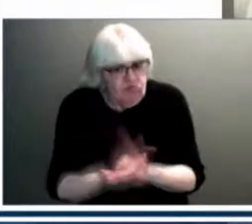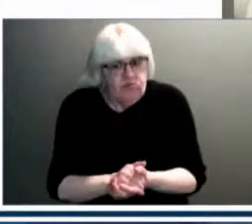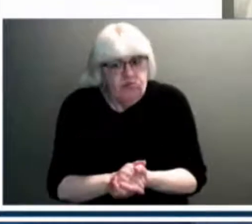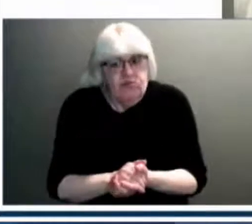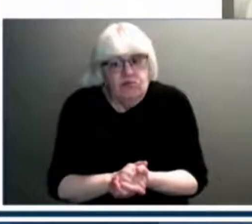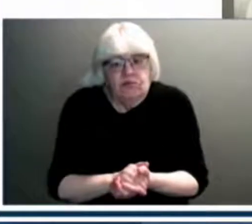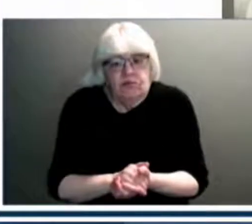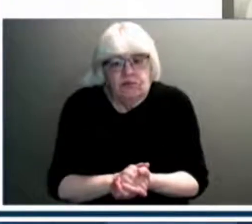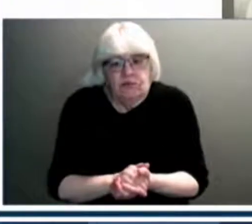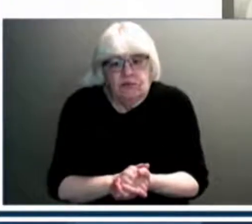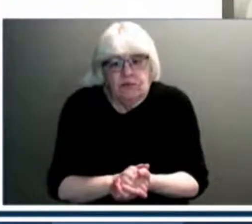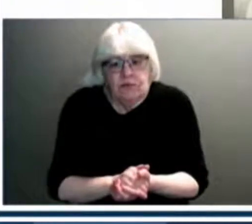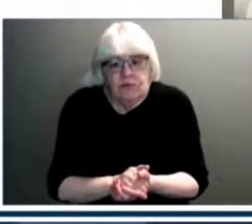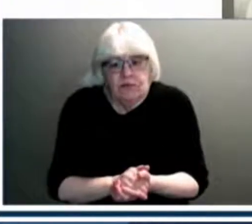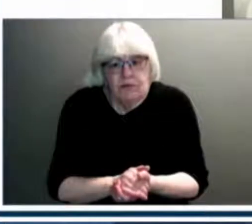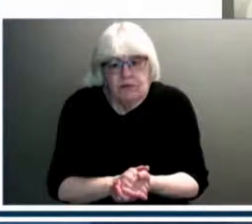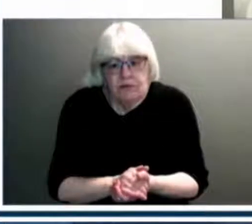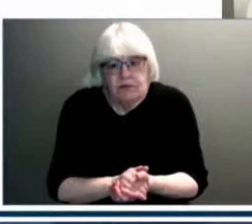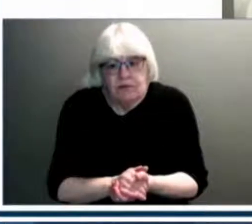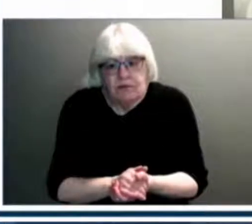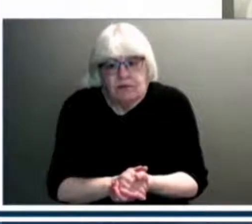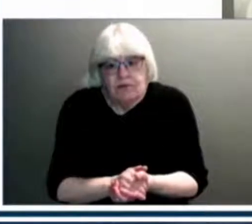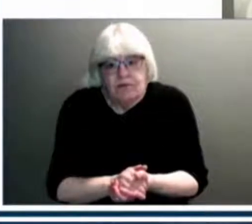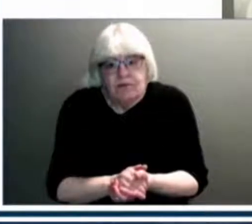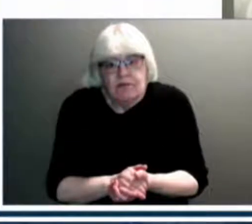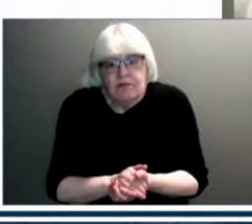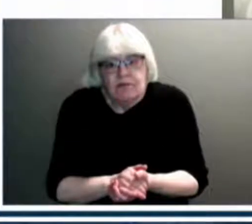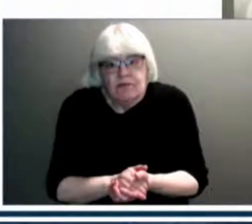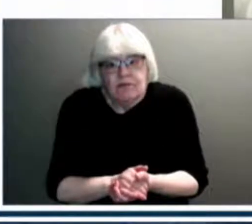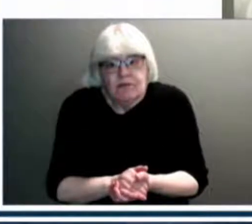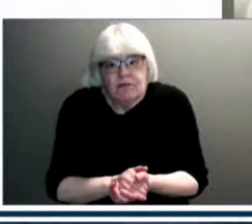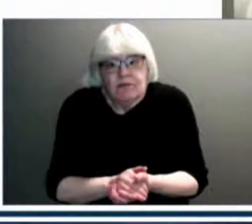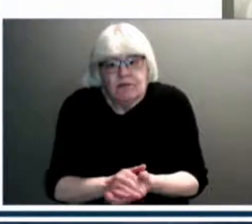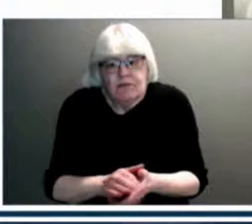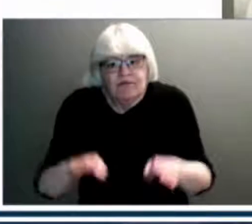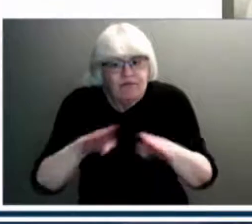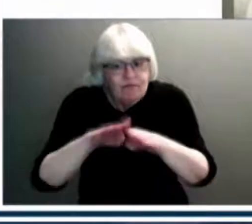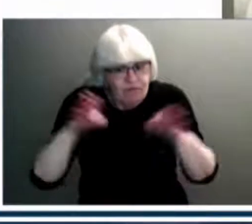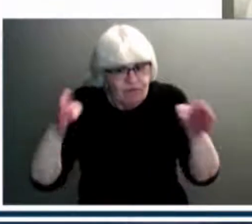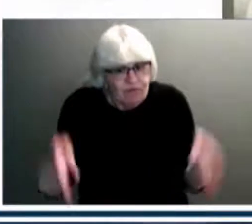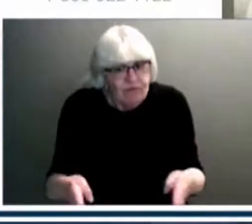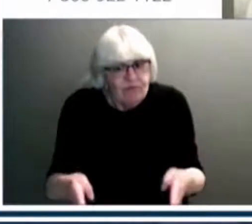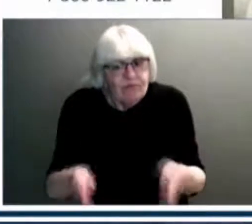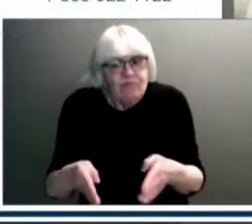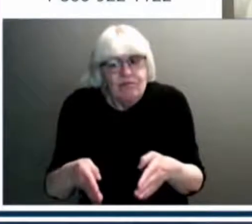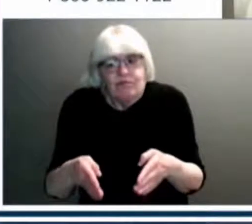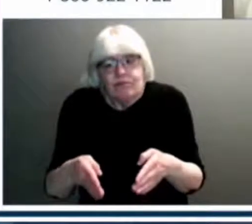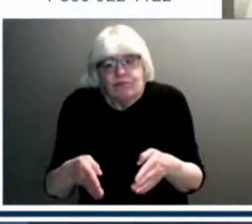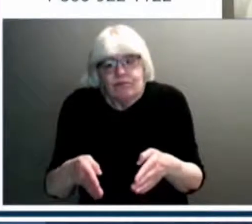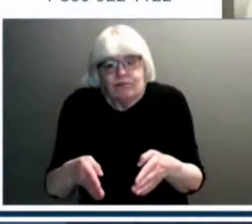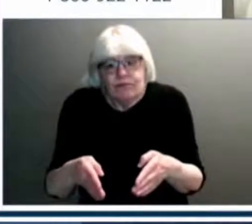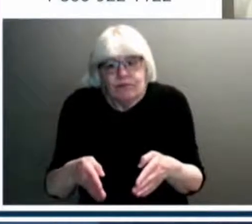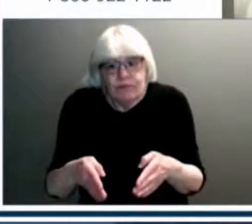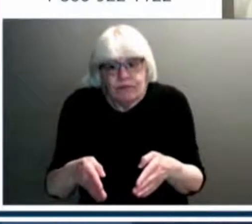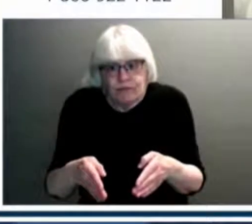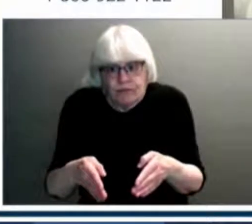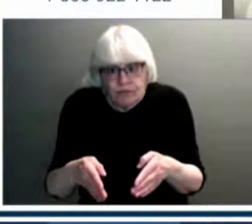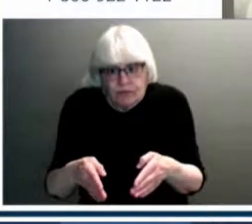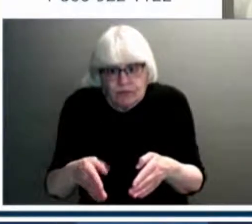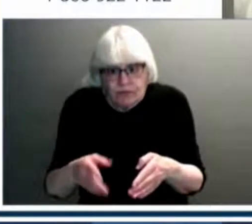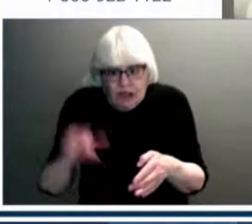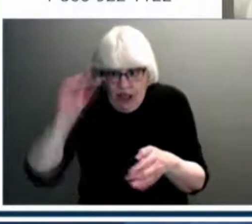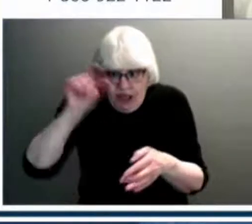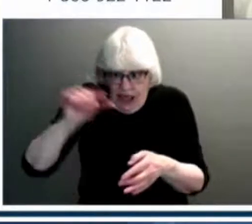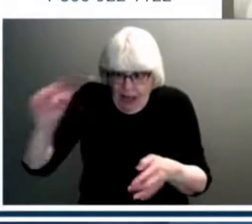those units won't be enough to purify a particular classroom. Just wondering if the government is aware of those concerns and what kind of